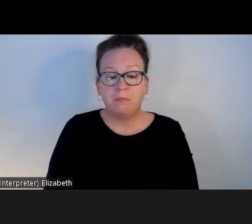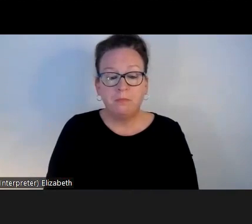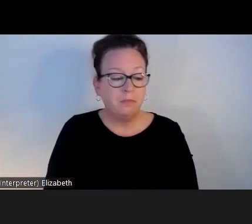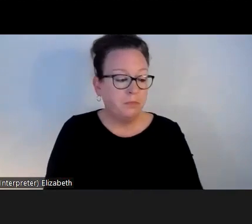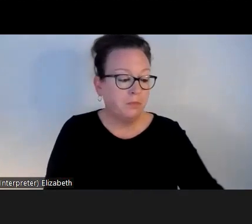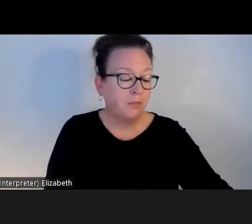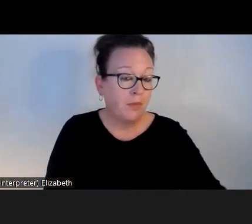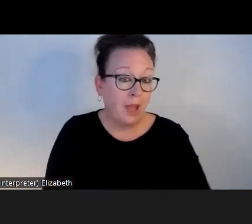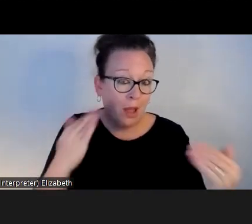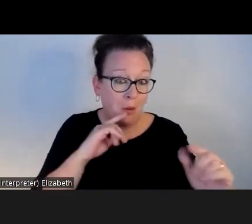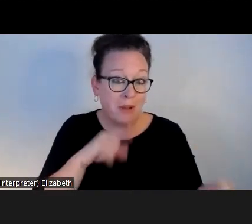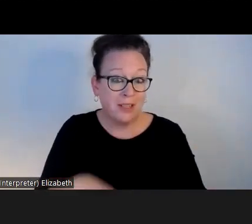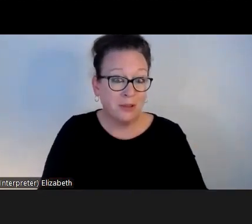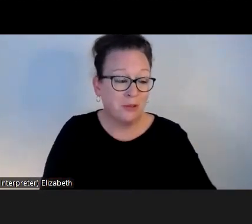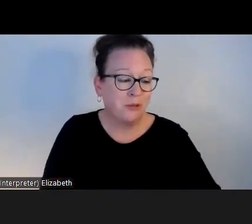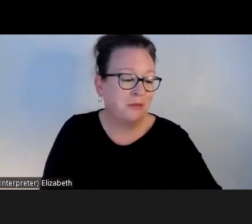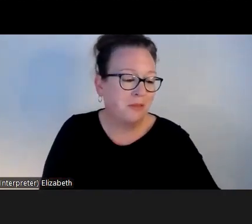I hope that answers your question.